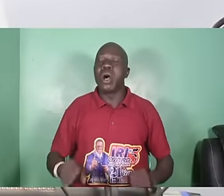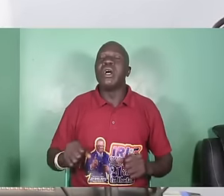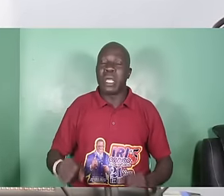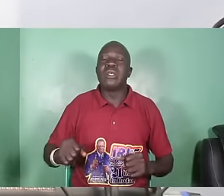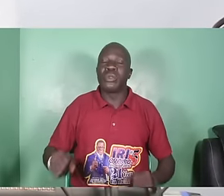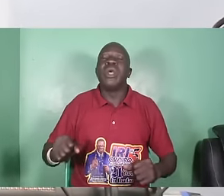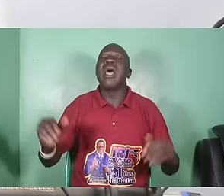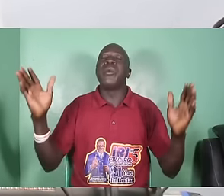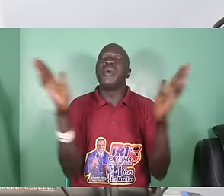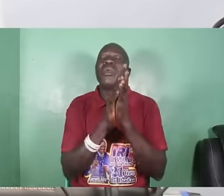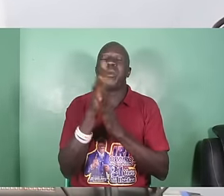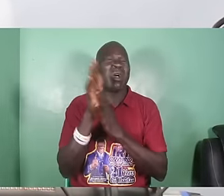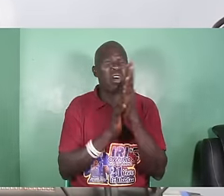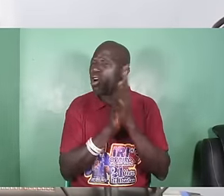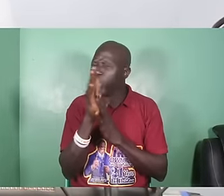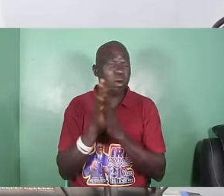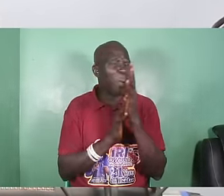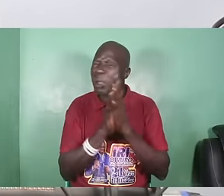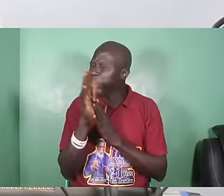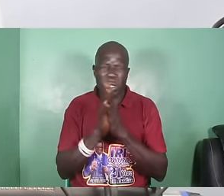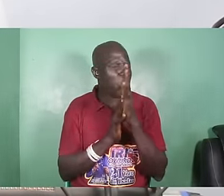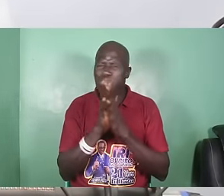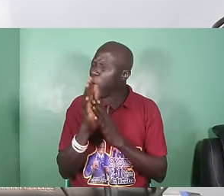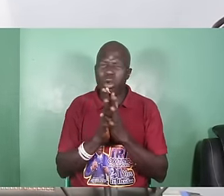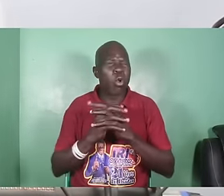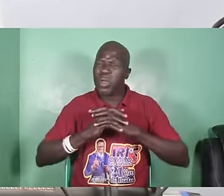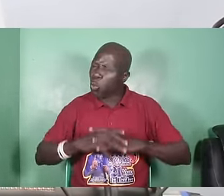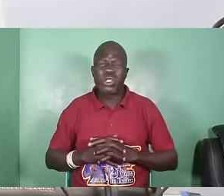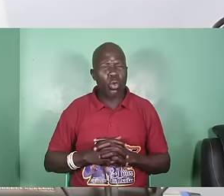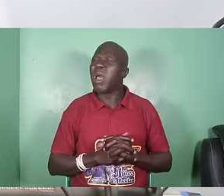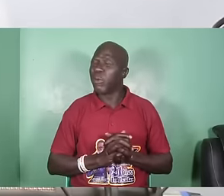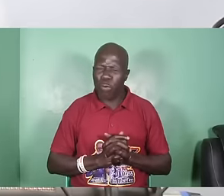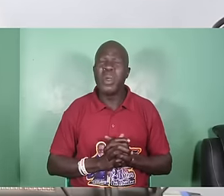Oh, Jesus! Oh, Jesus! Hey, me know.